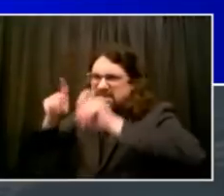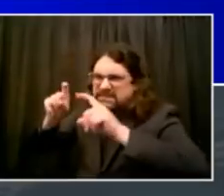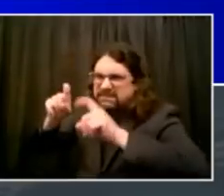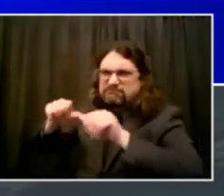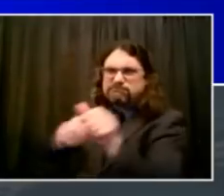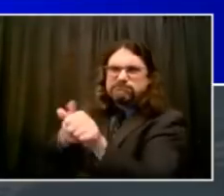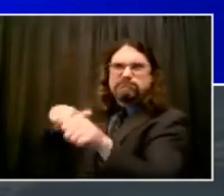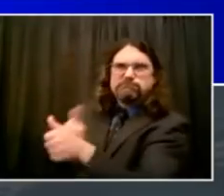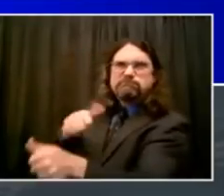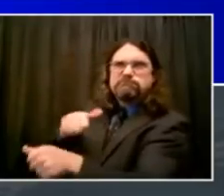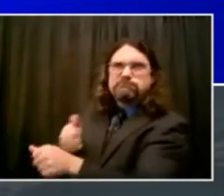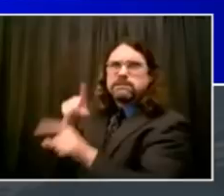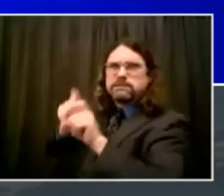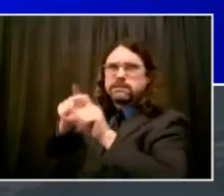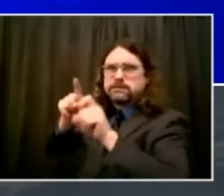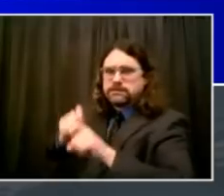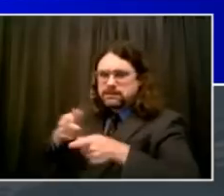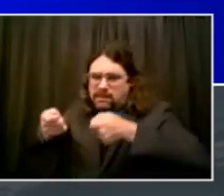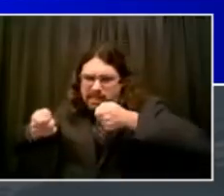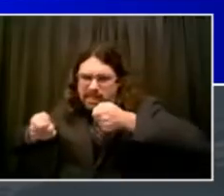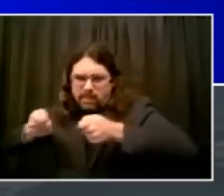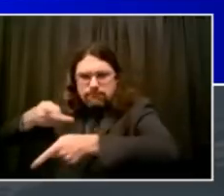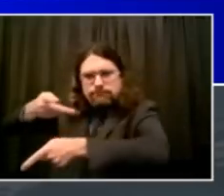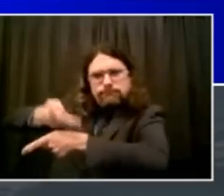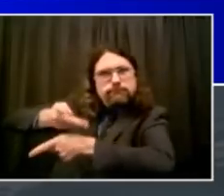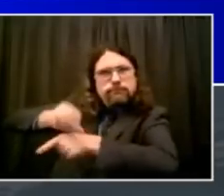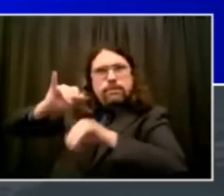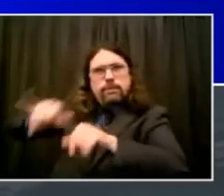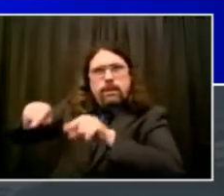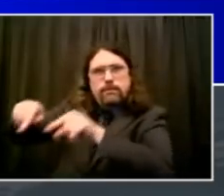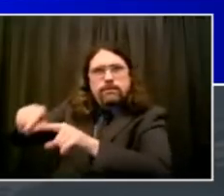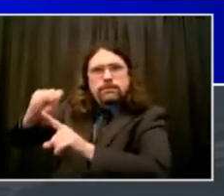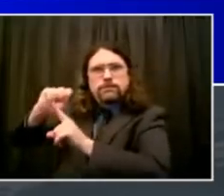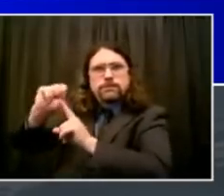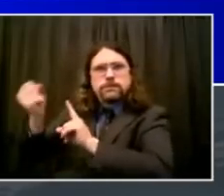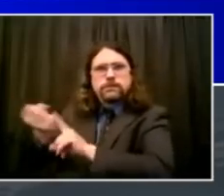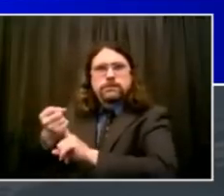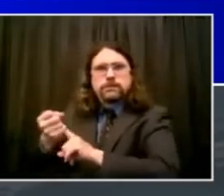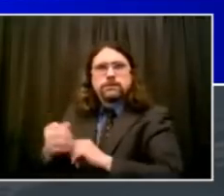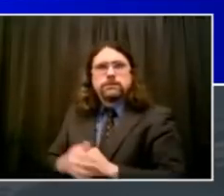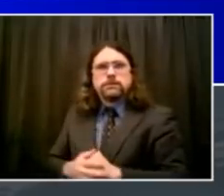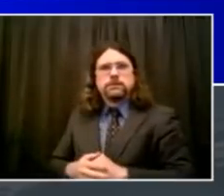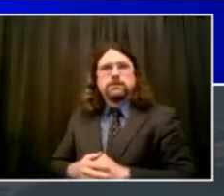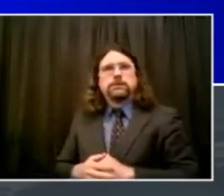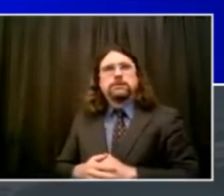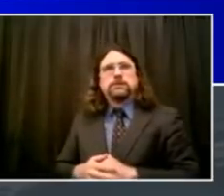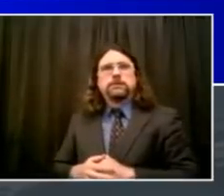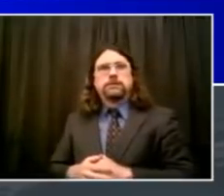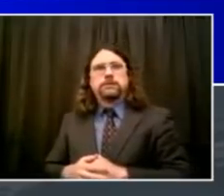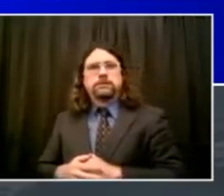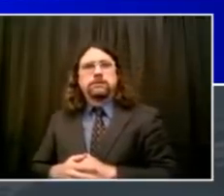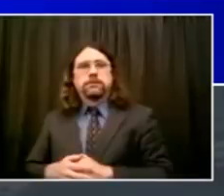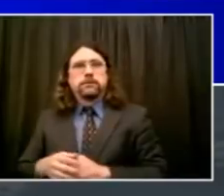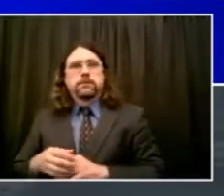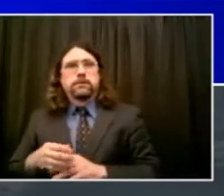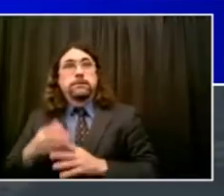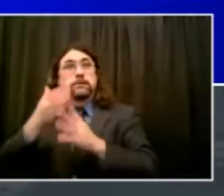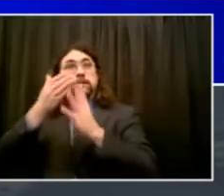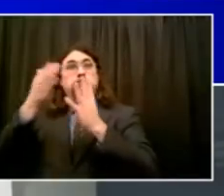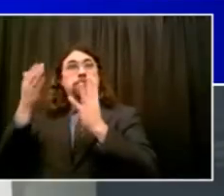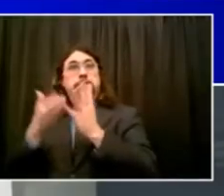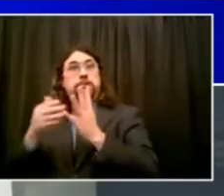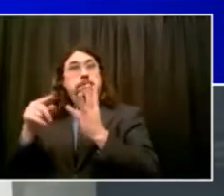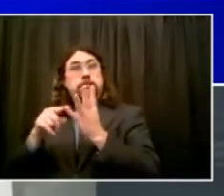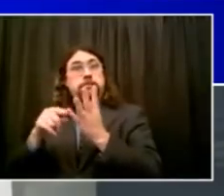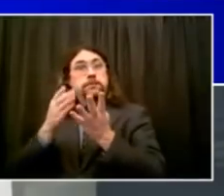and people can move forward safely. And then part four is looking ahead to the future. Look, the